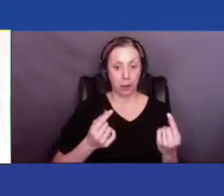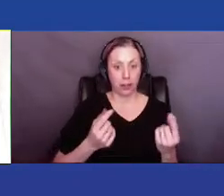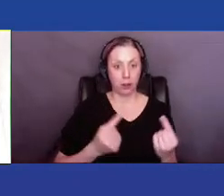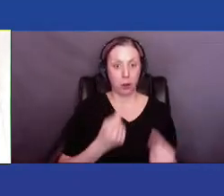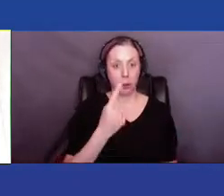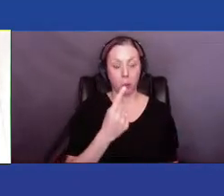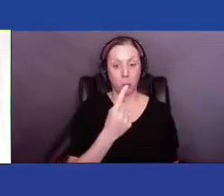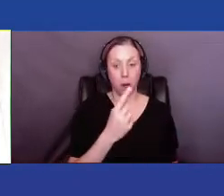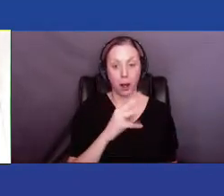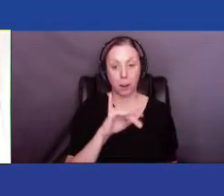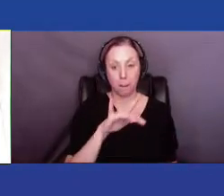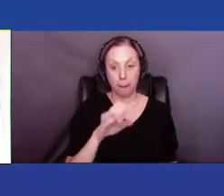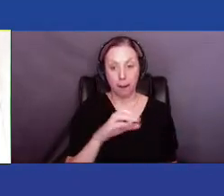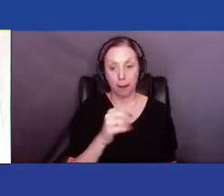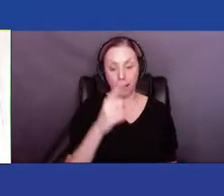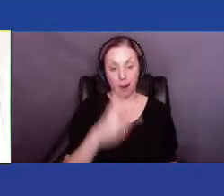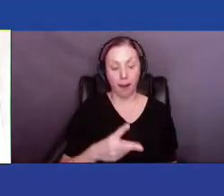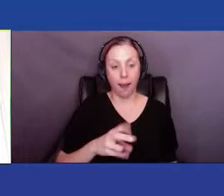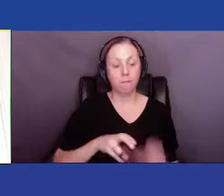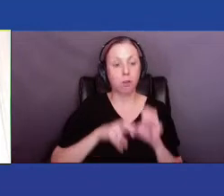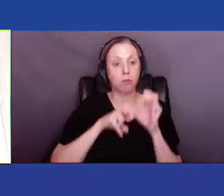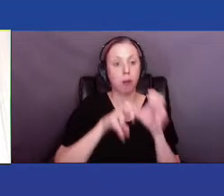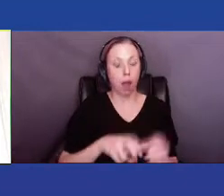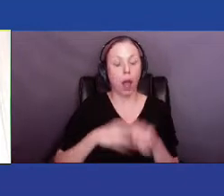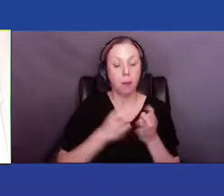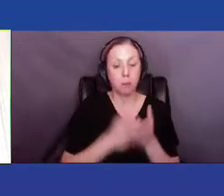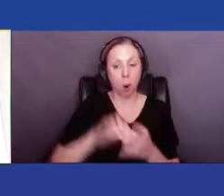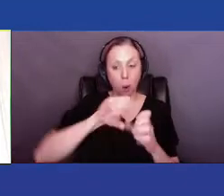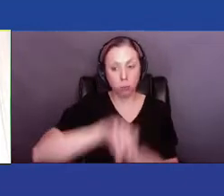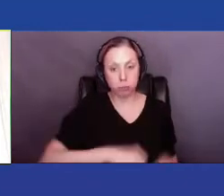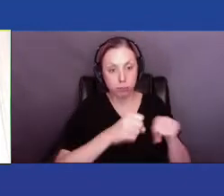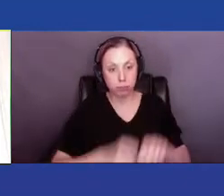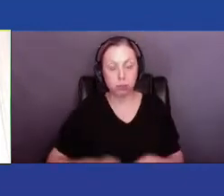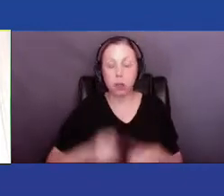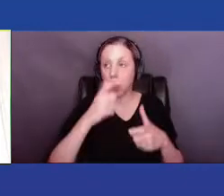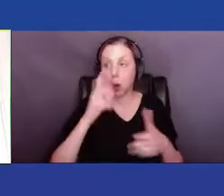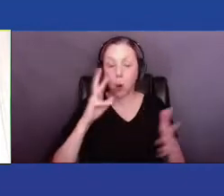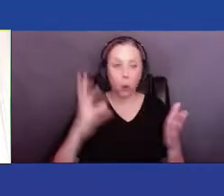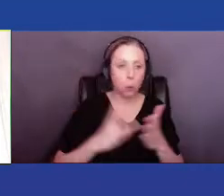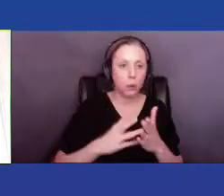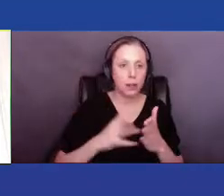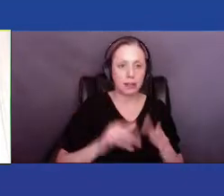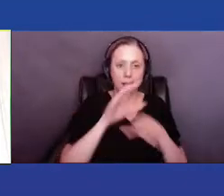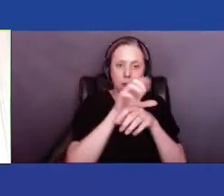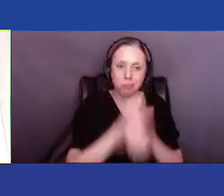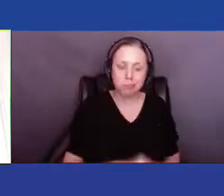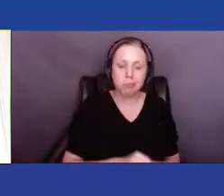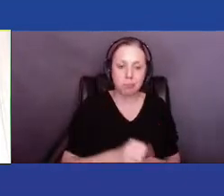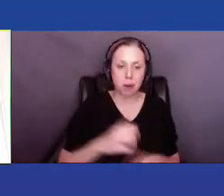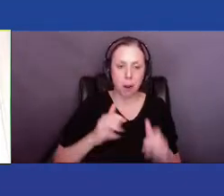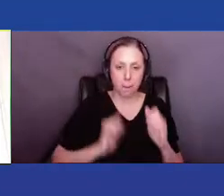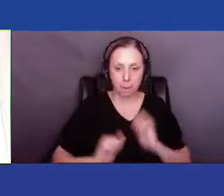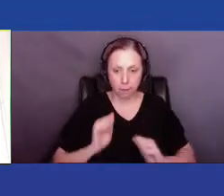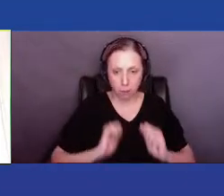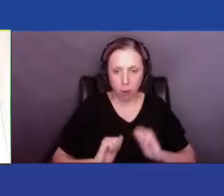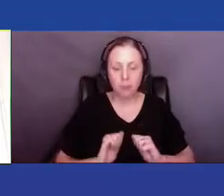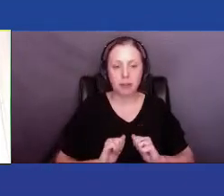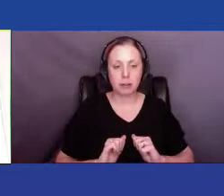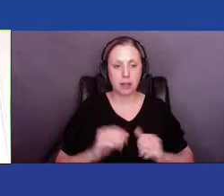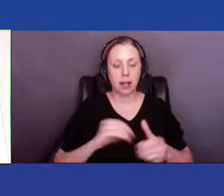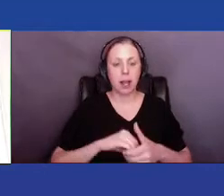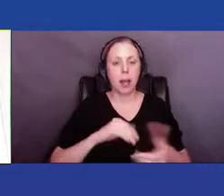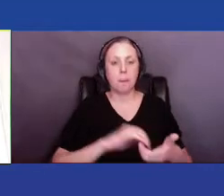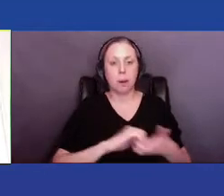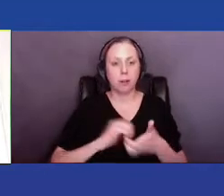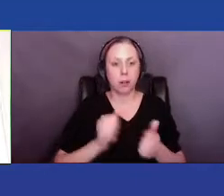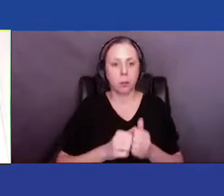ride witnessing ritual performance along the river in partnership with longtime collaborators, the Bronx